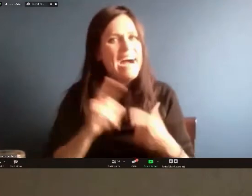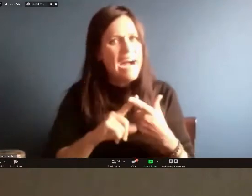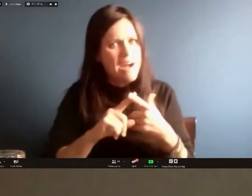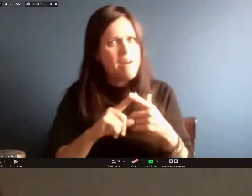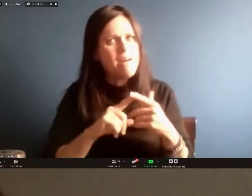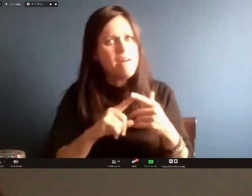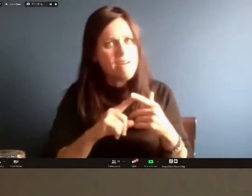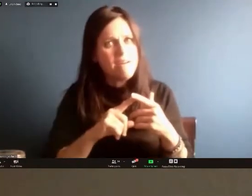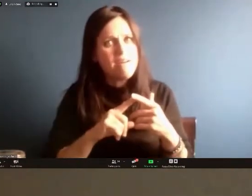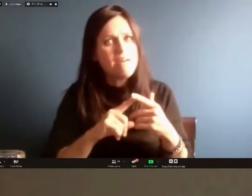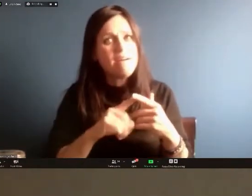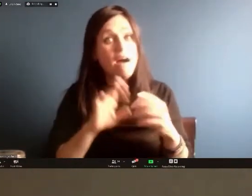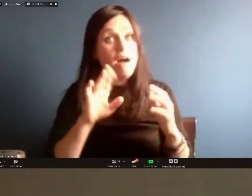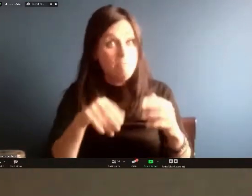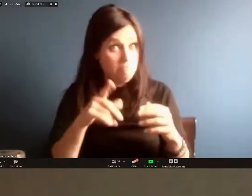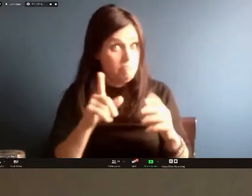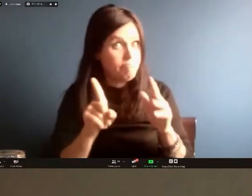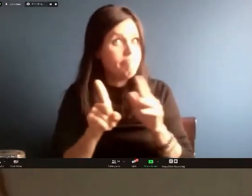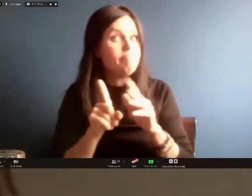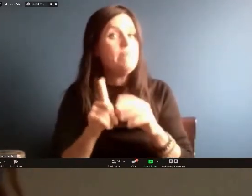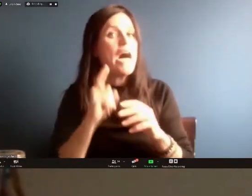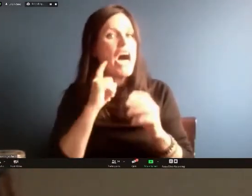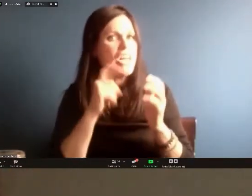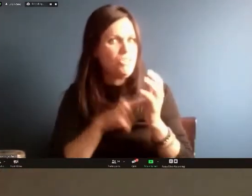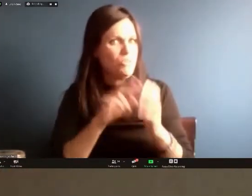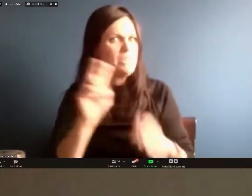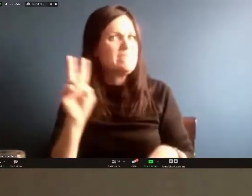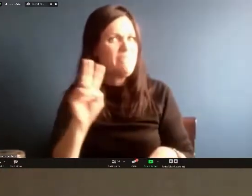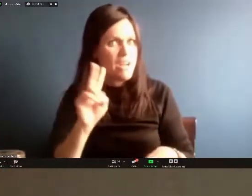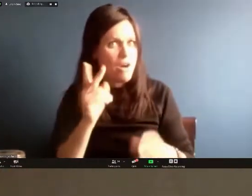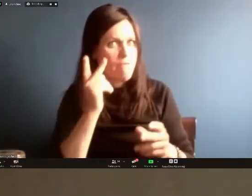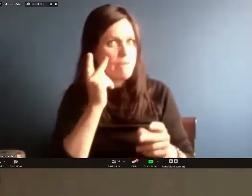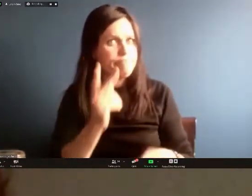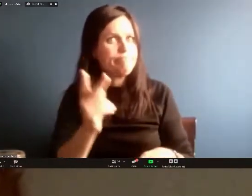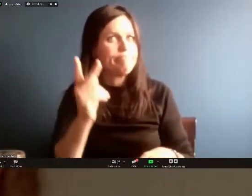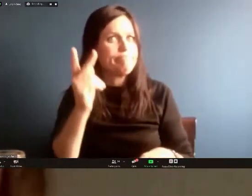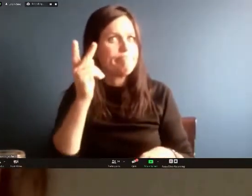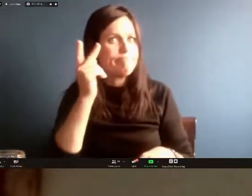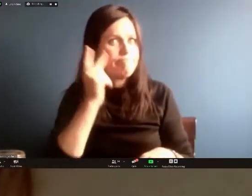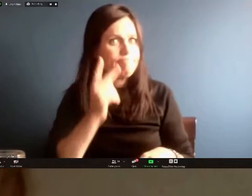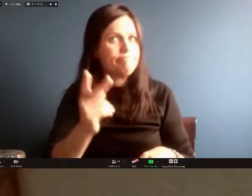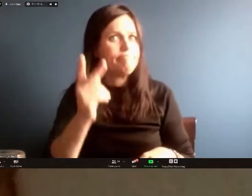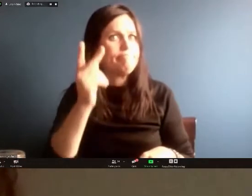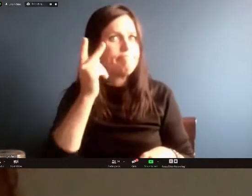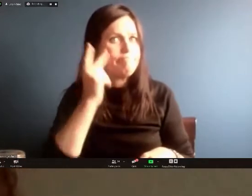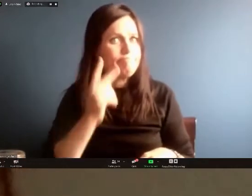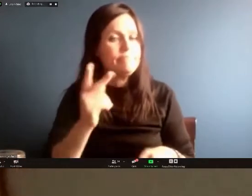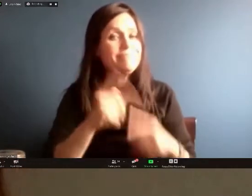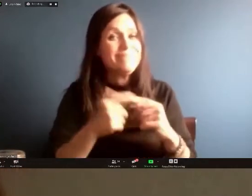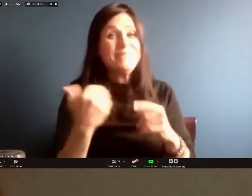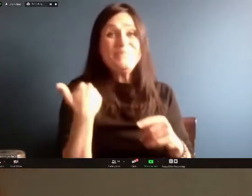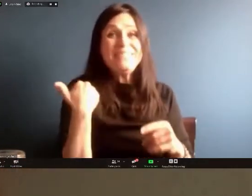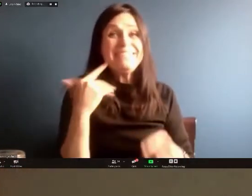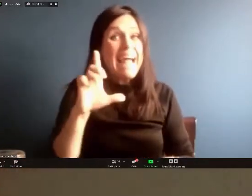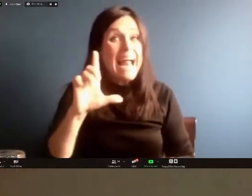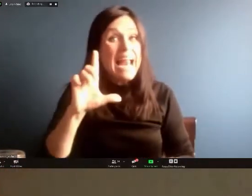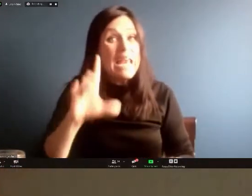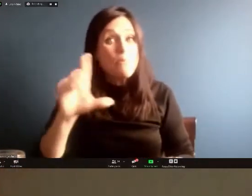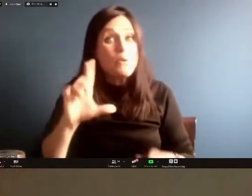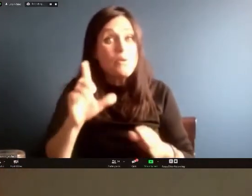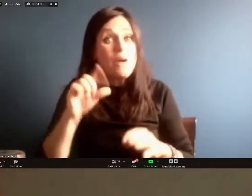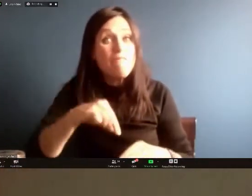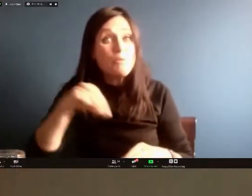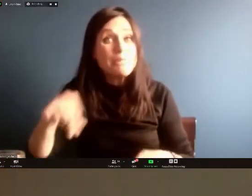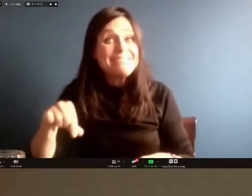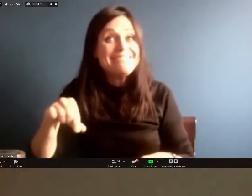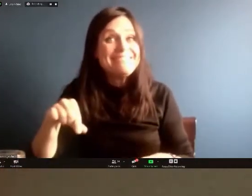in Vancouver, increasingly, I would say, especially with our previous Liberal government, a lot